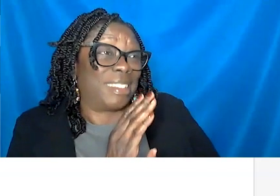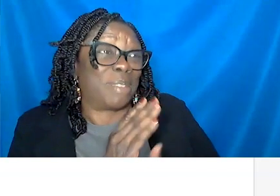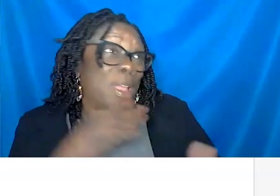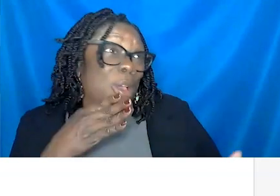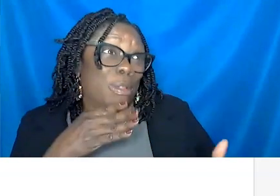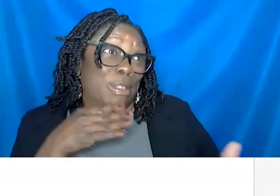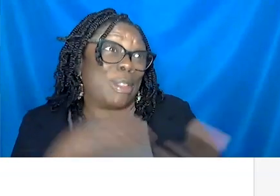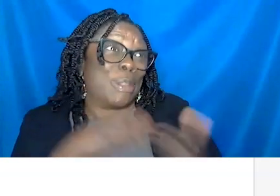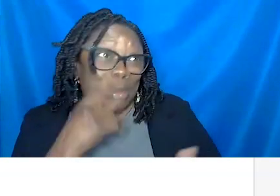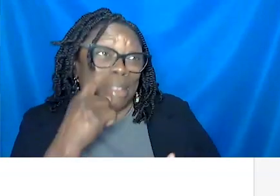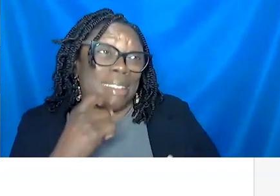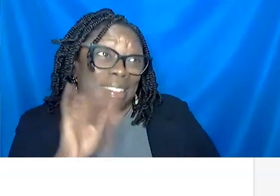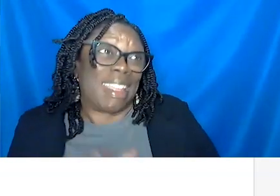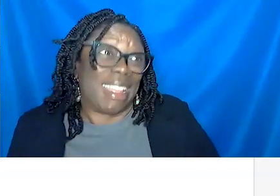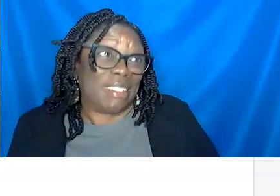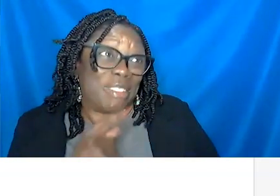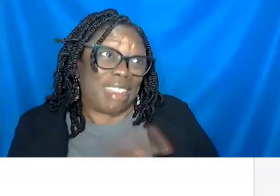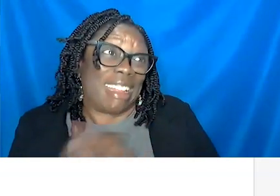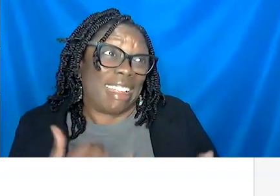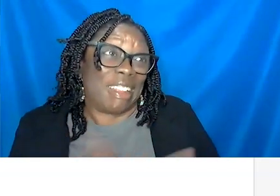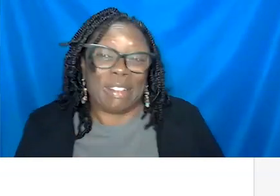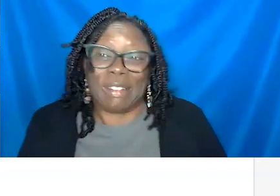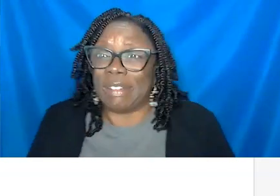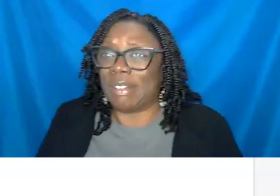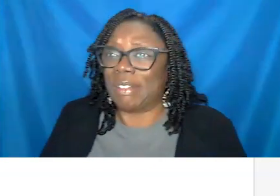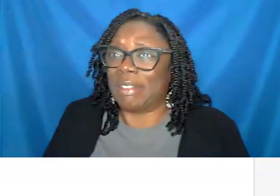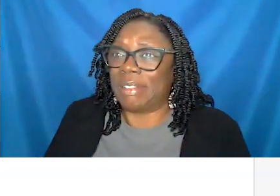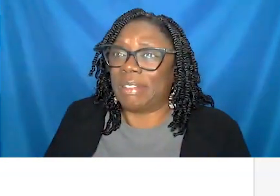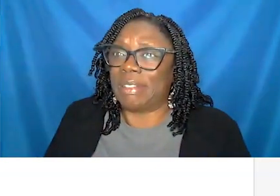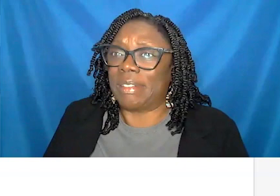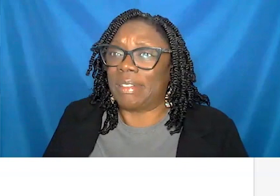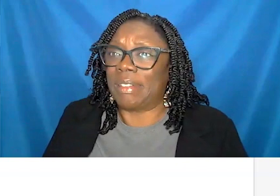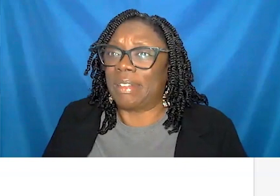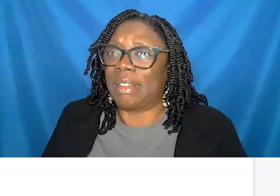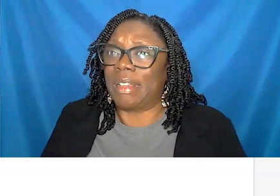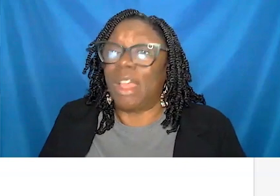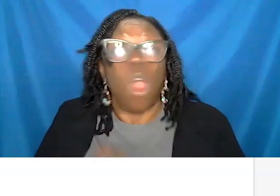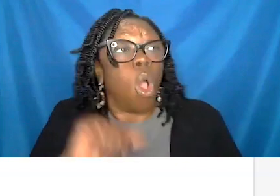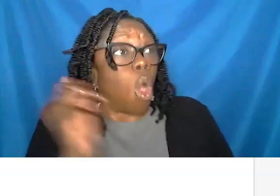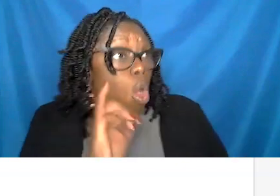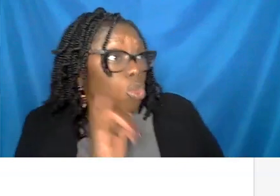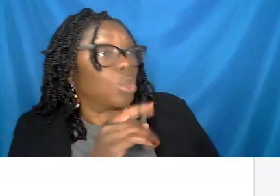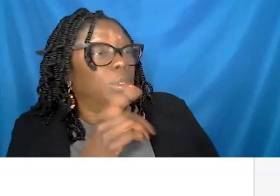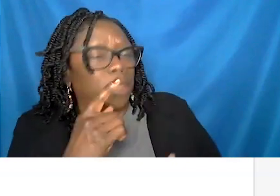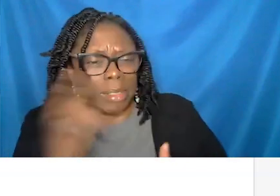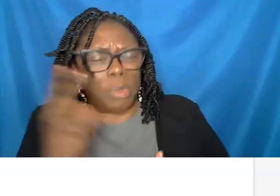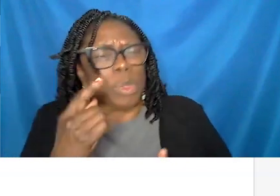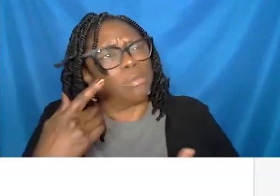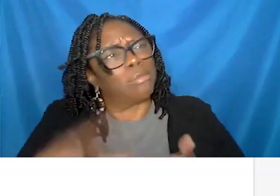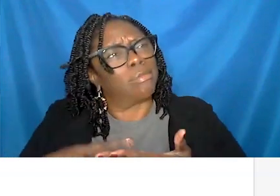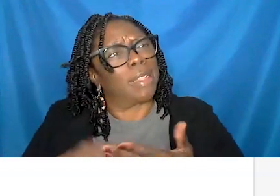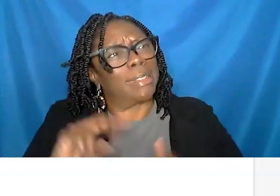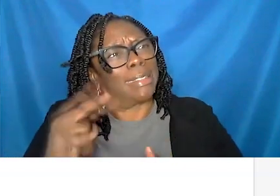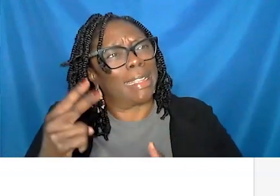interesting. Oh, yeah. And that's also something we could talk about in the second session where we dive deeper into it. Like,